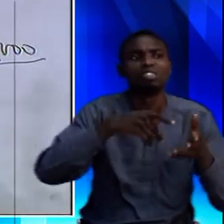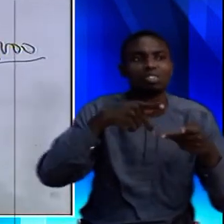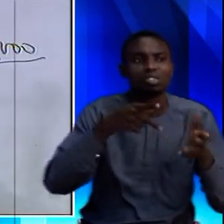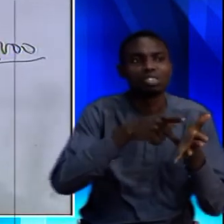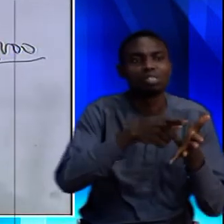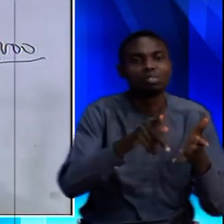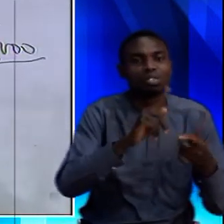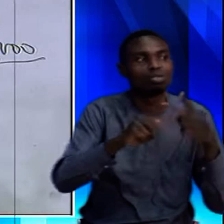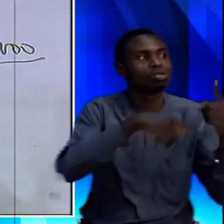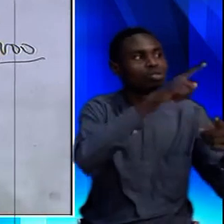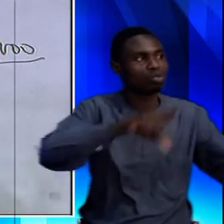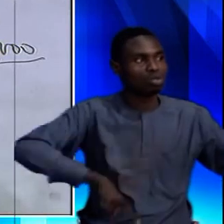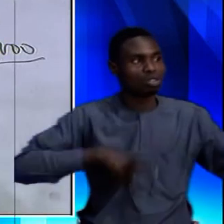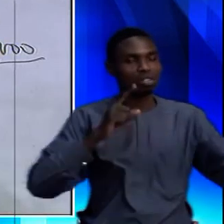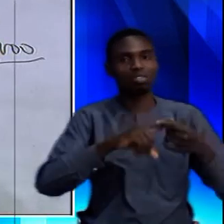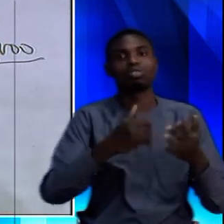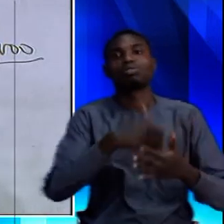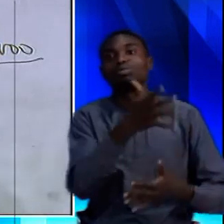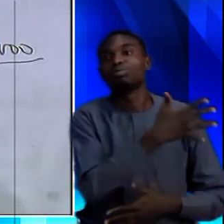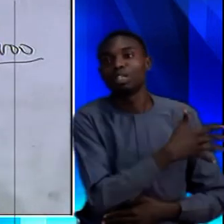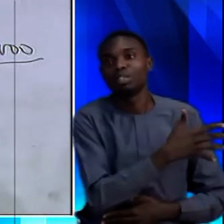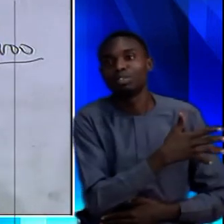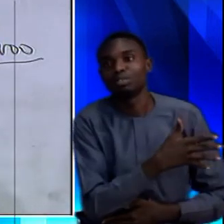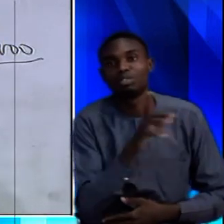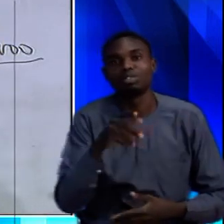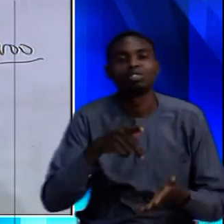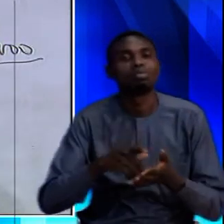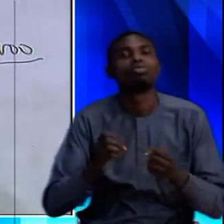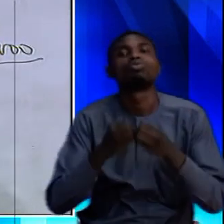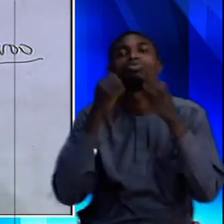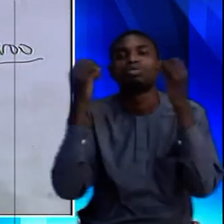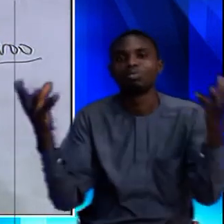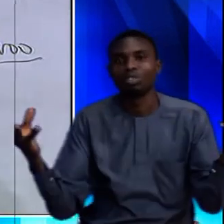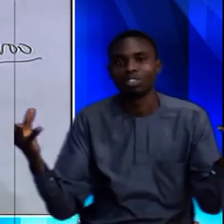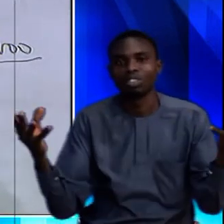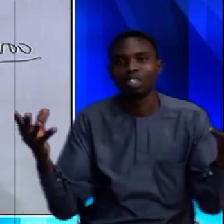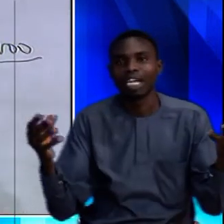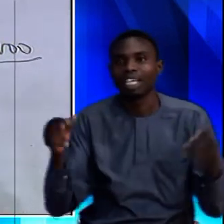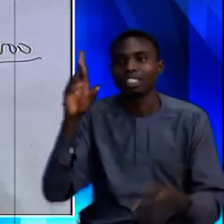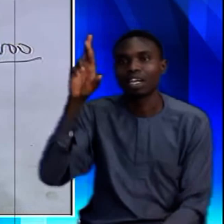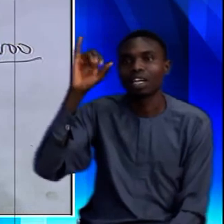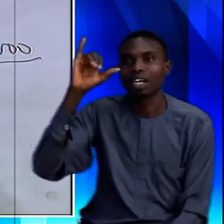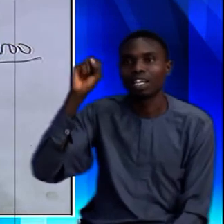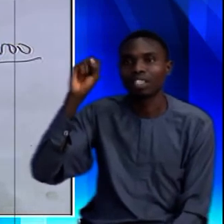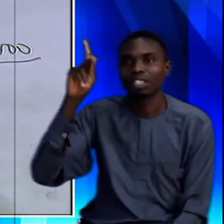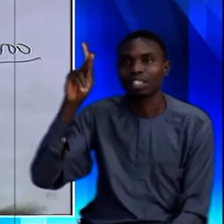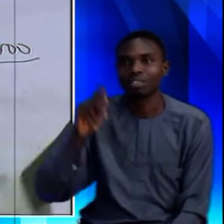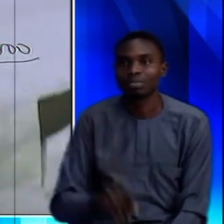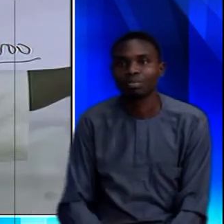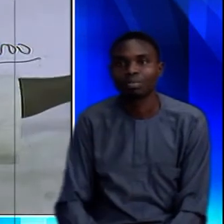see the transportation is there. Then you too, the rates attached to you moving there is also there.